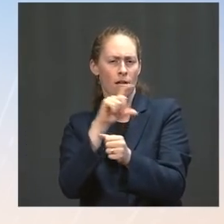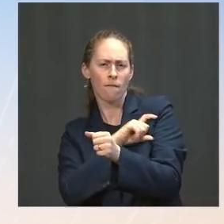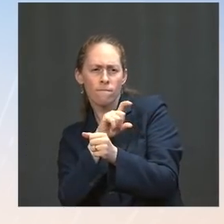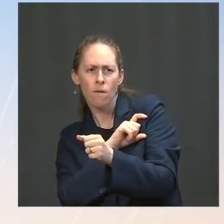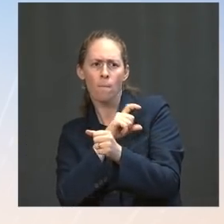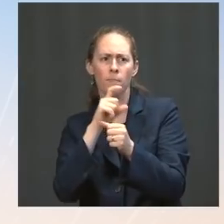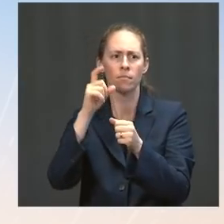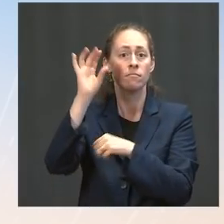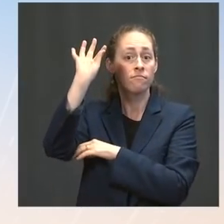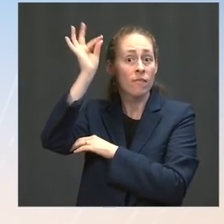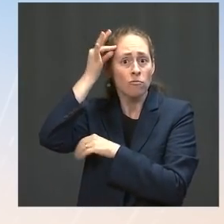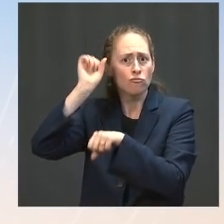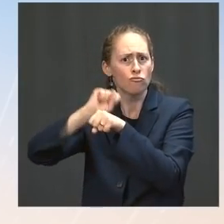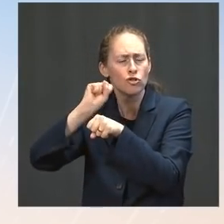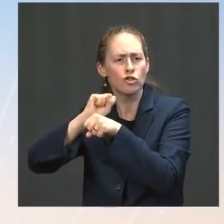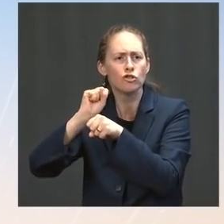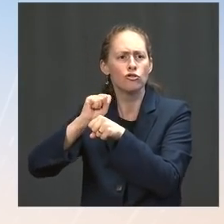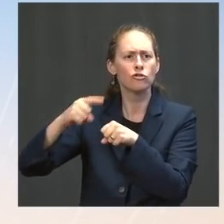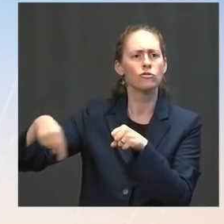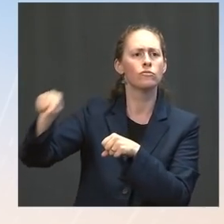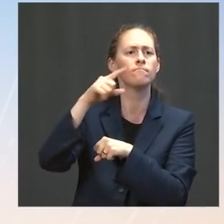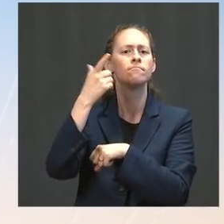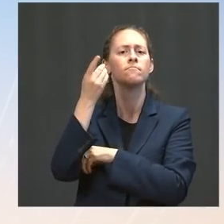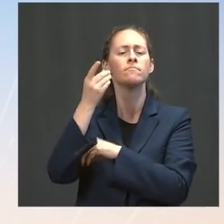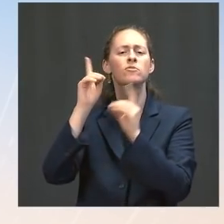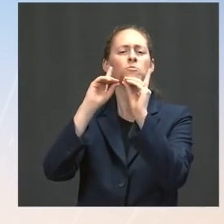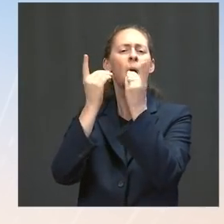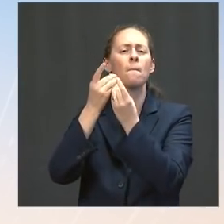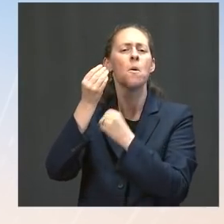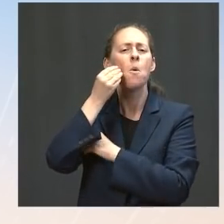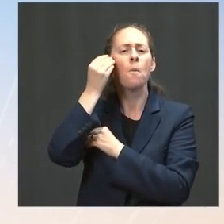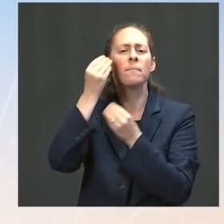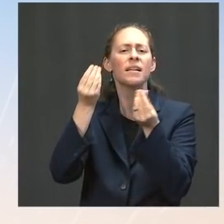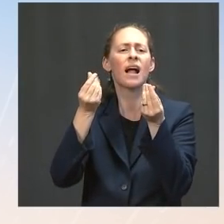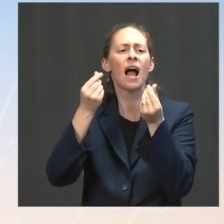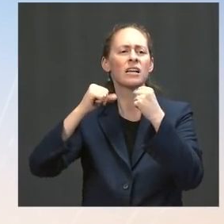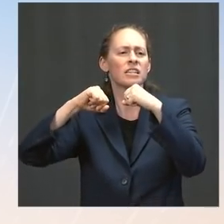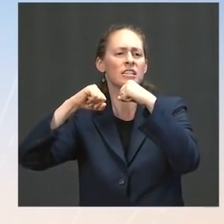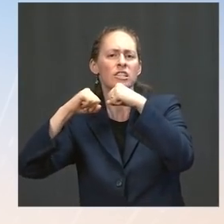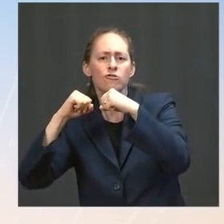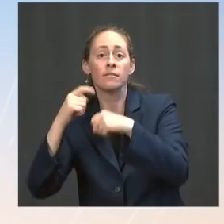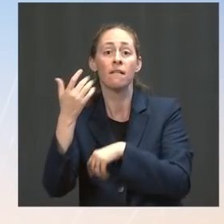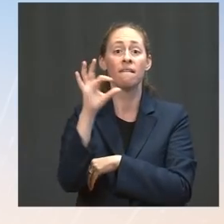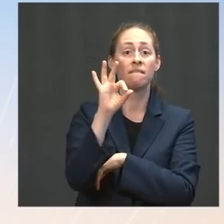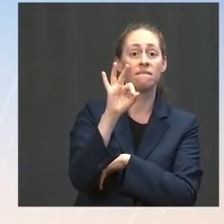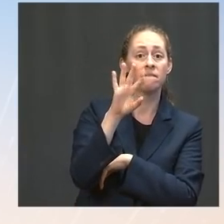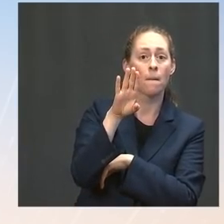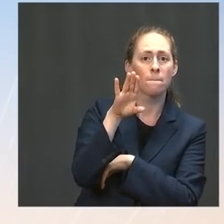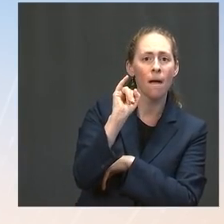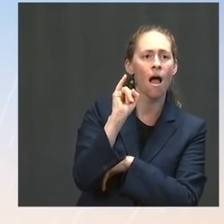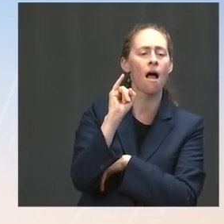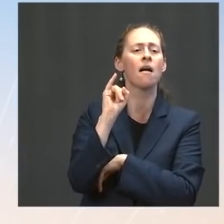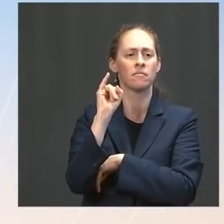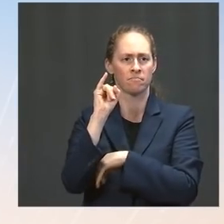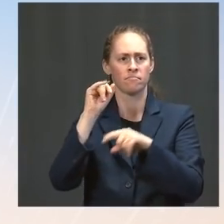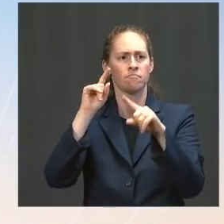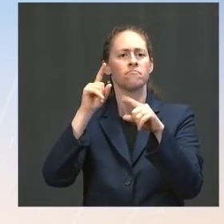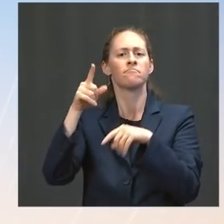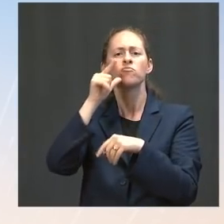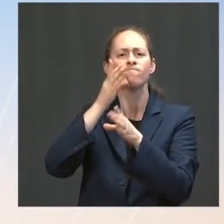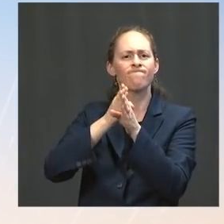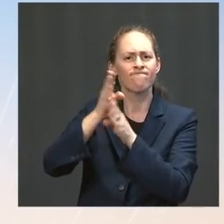disconnect. Veterans organizations, refugee advocates are saying that Afghans with visas